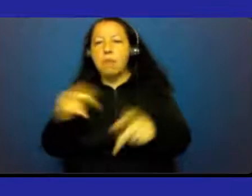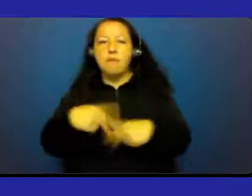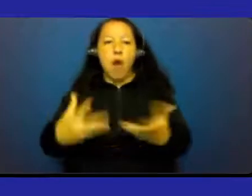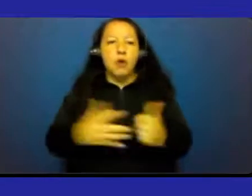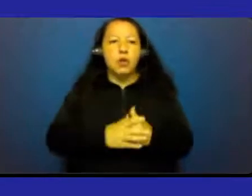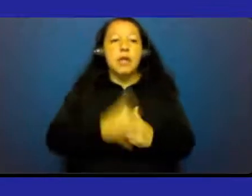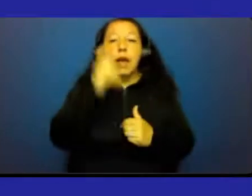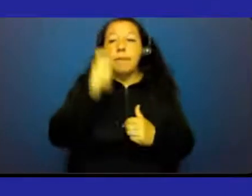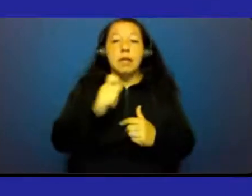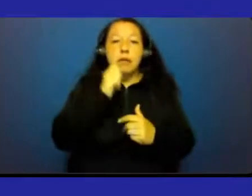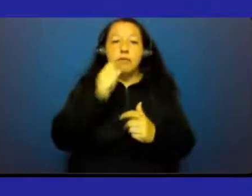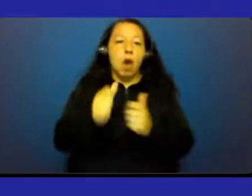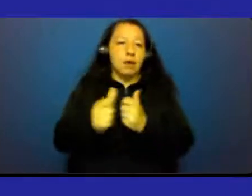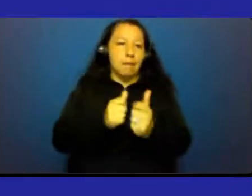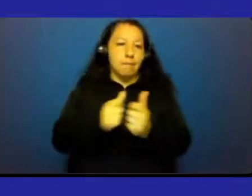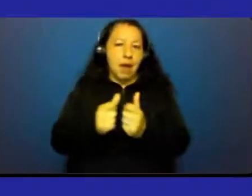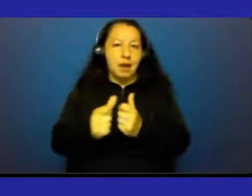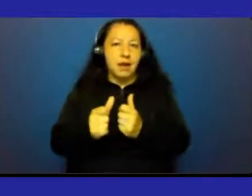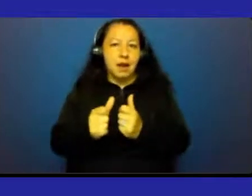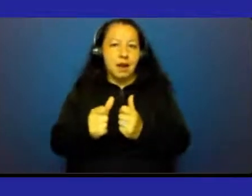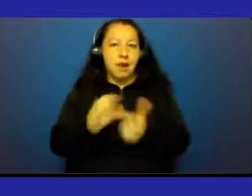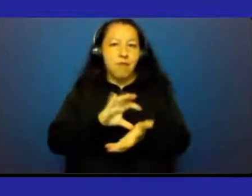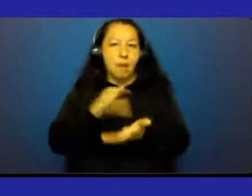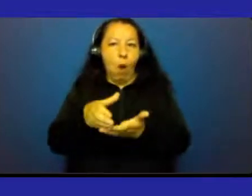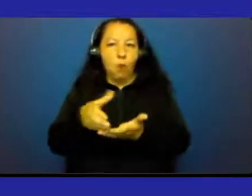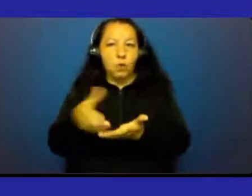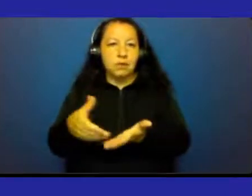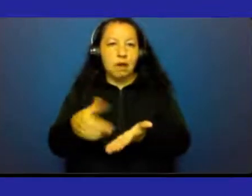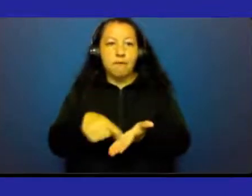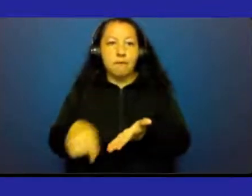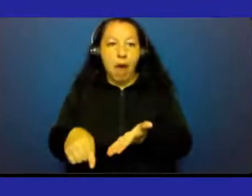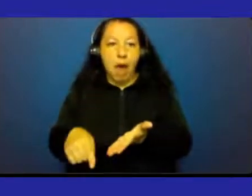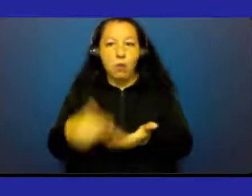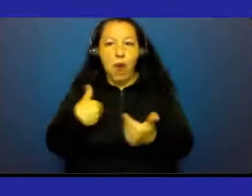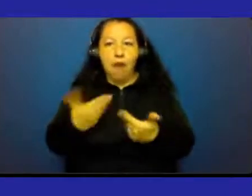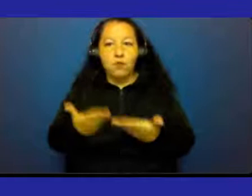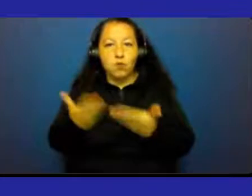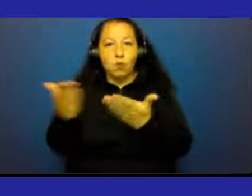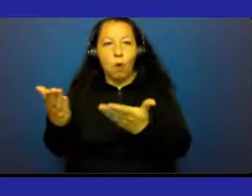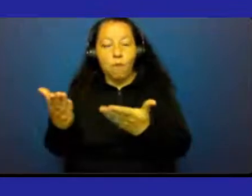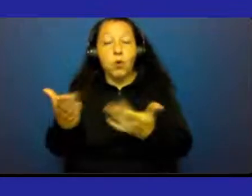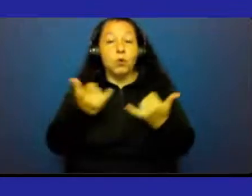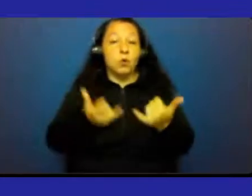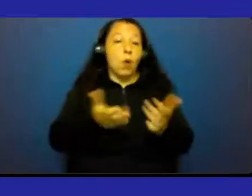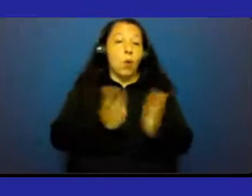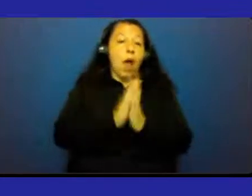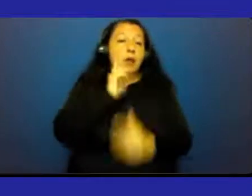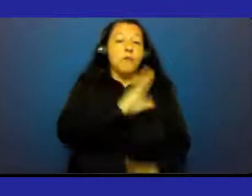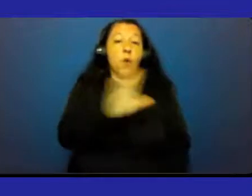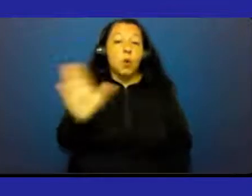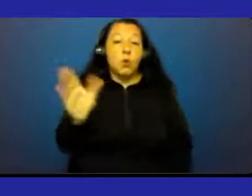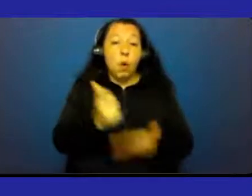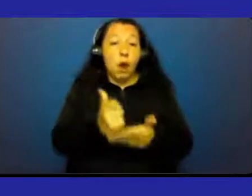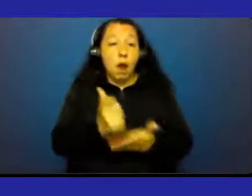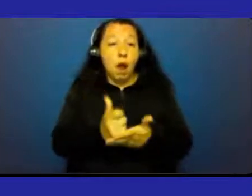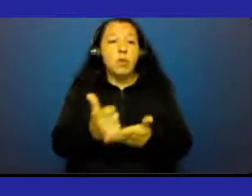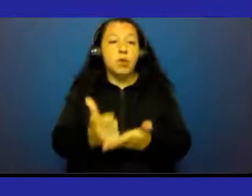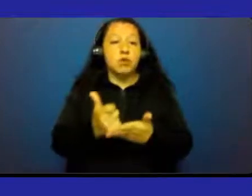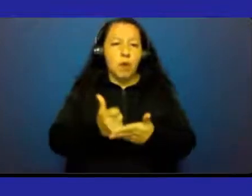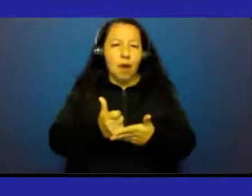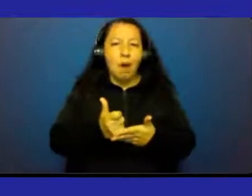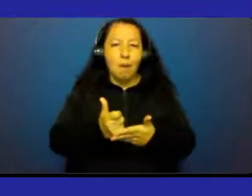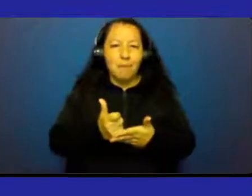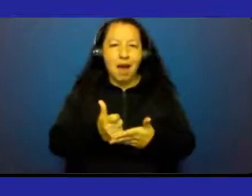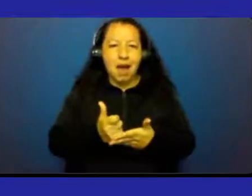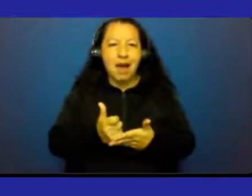the non-competitive salaries. We are therefore asking for your help to help us reverse this